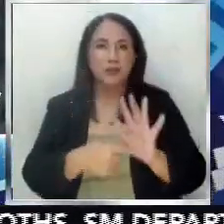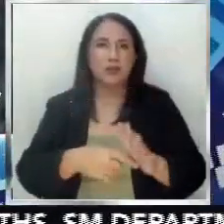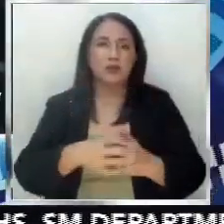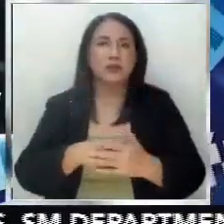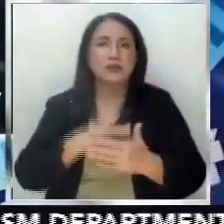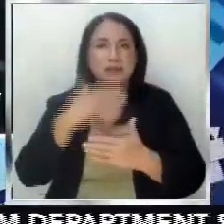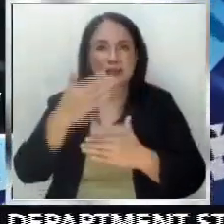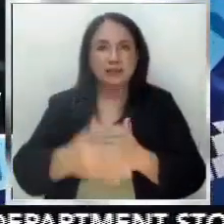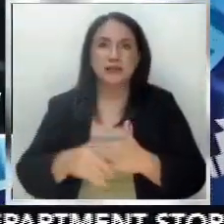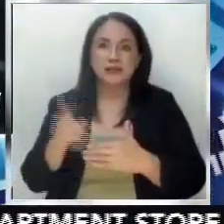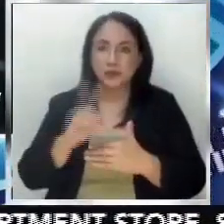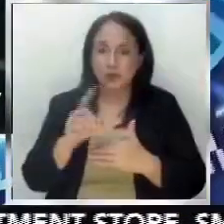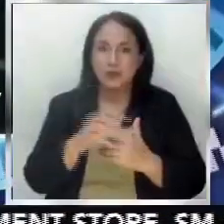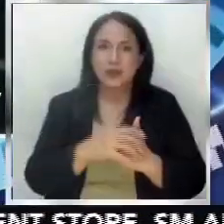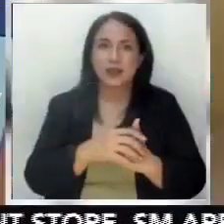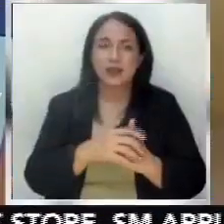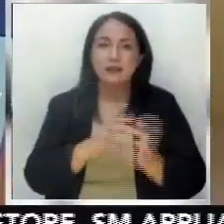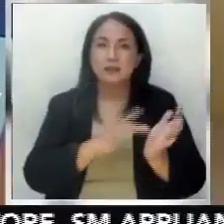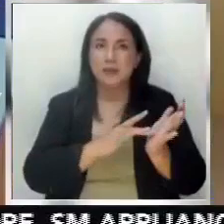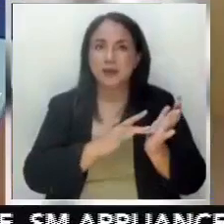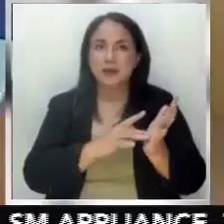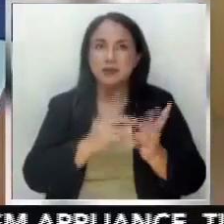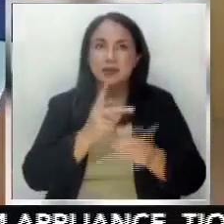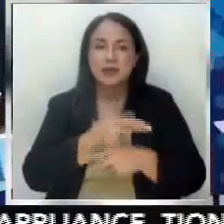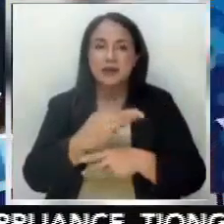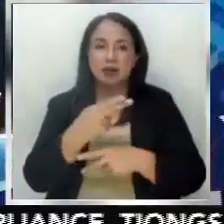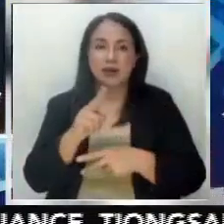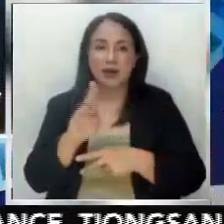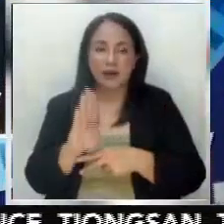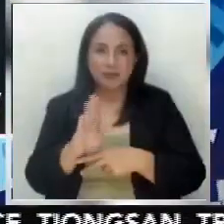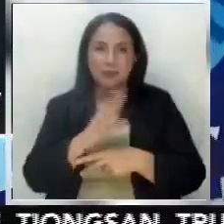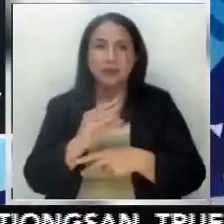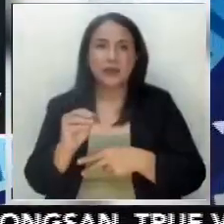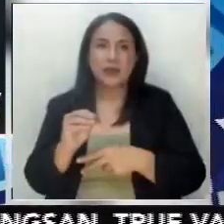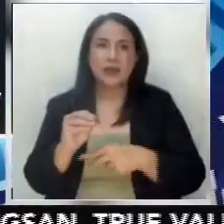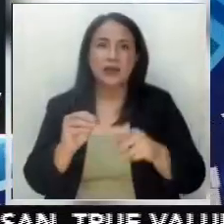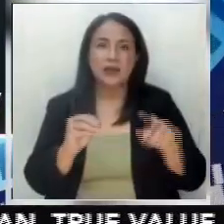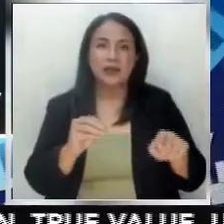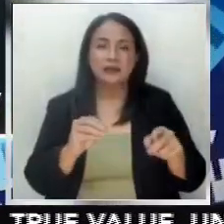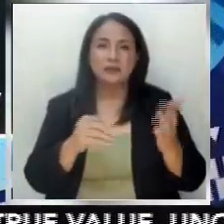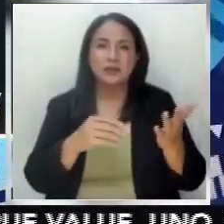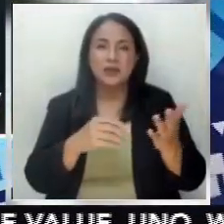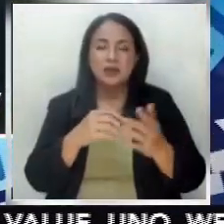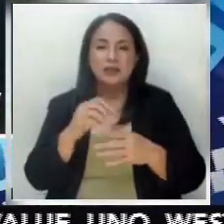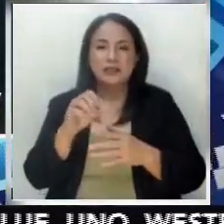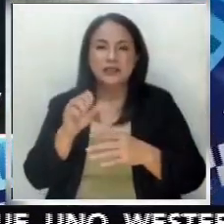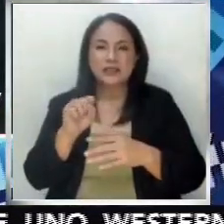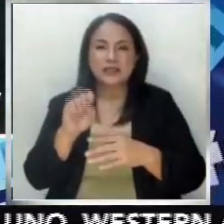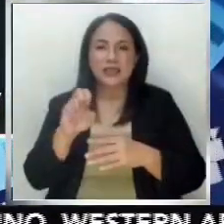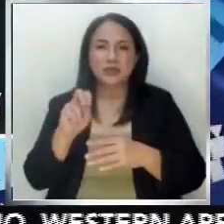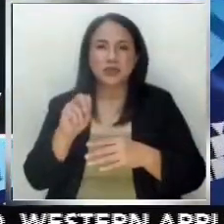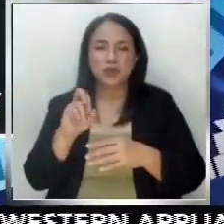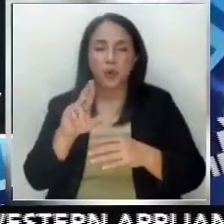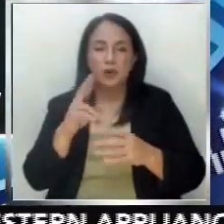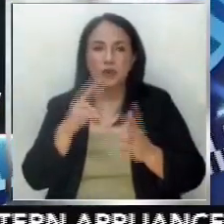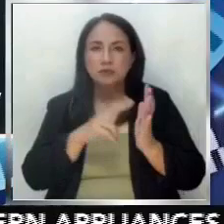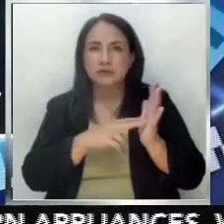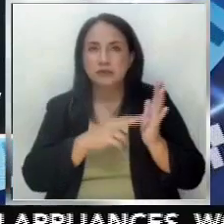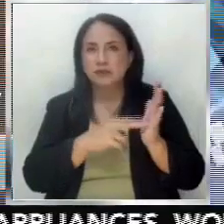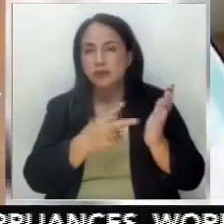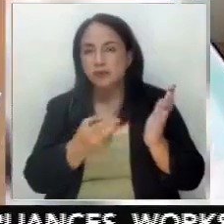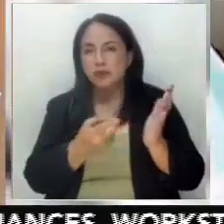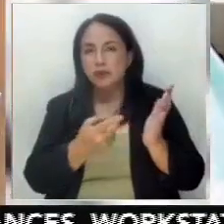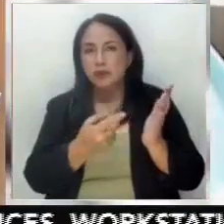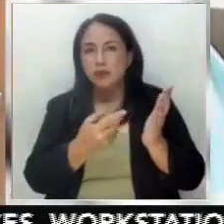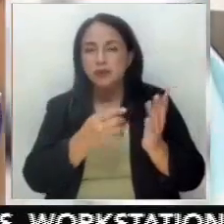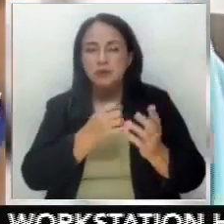the medical care hub. And here is the pulse rate sensor which gives the current reading of the